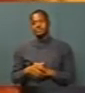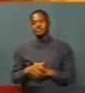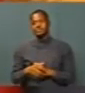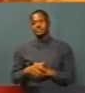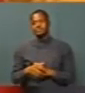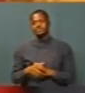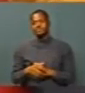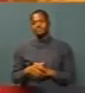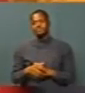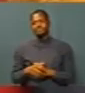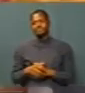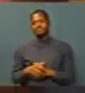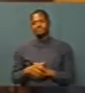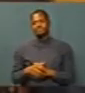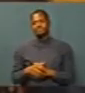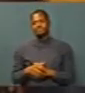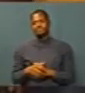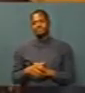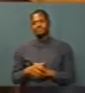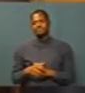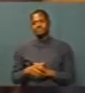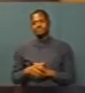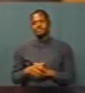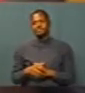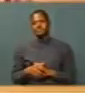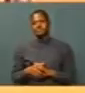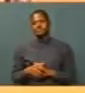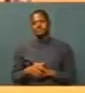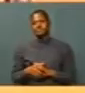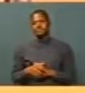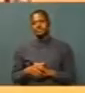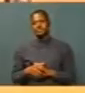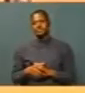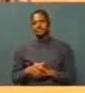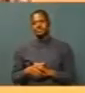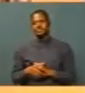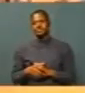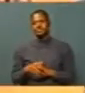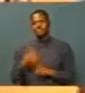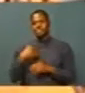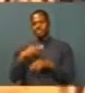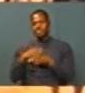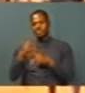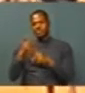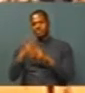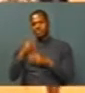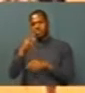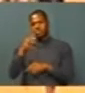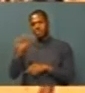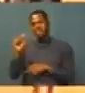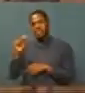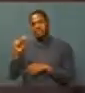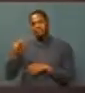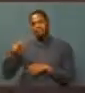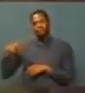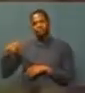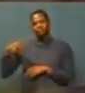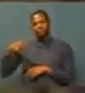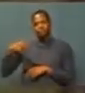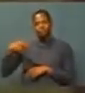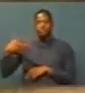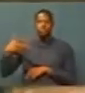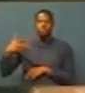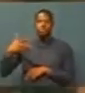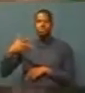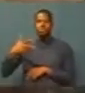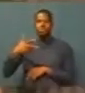Also came. They are supposed to also be going to Wa, but they can't cross. So what we do is, they will take our passengers